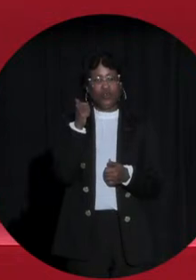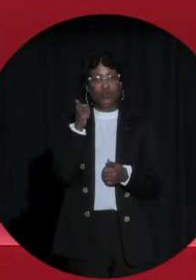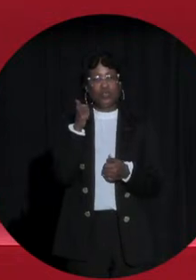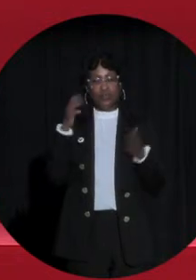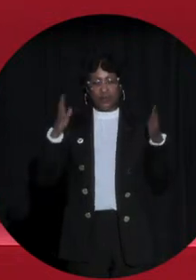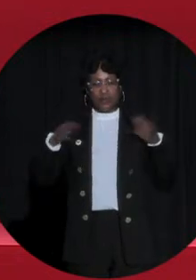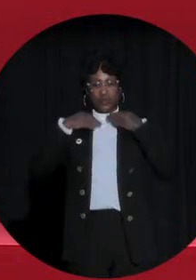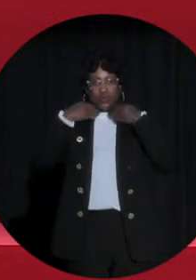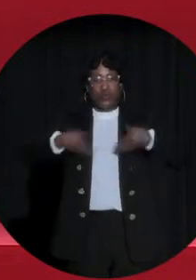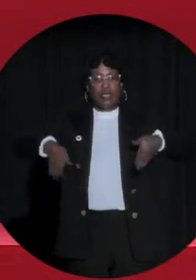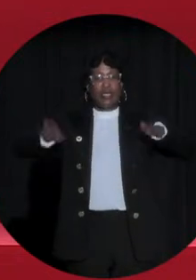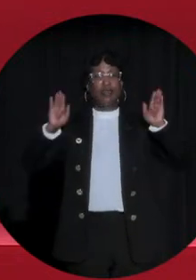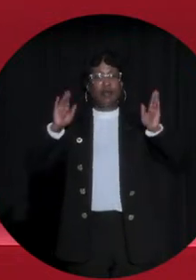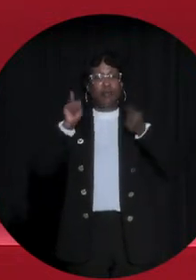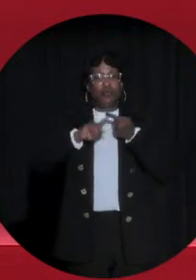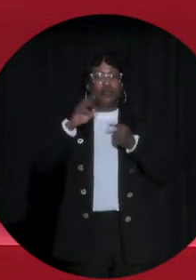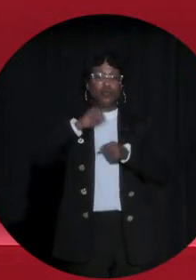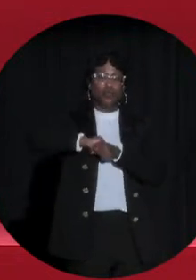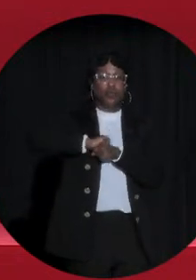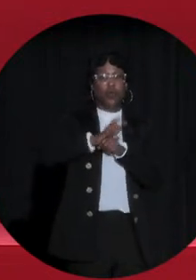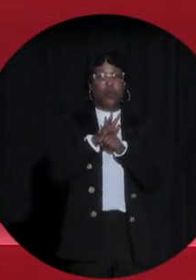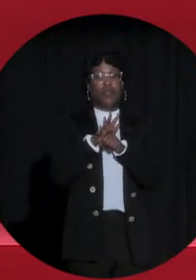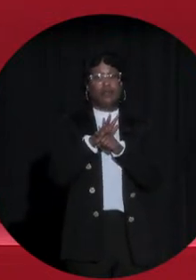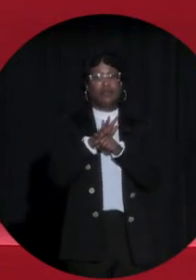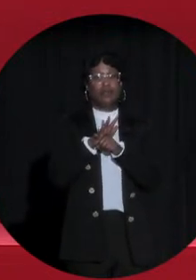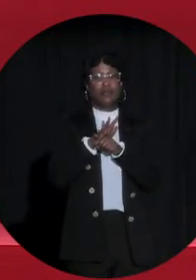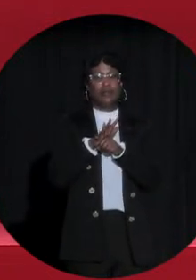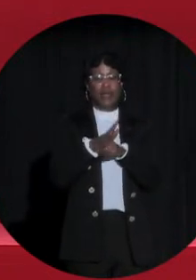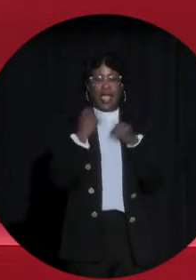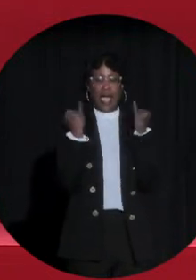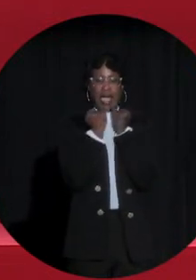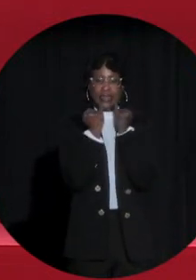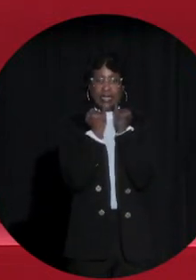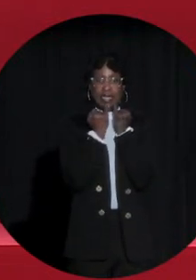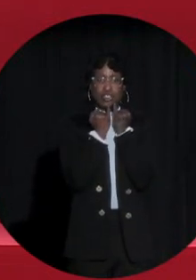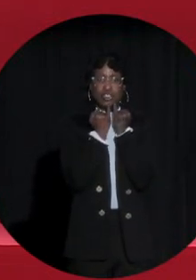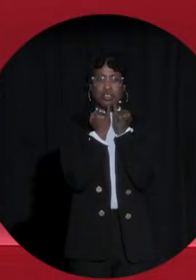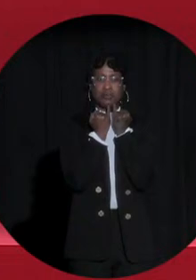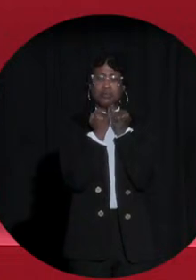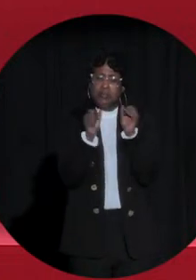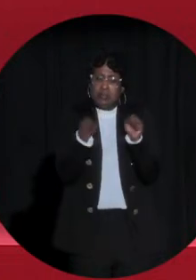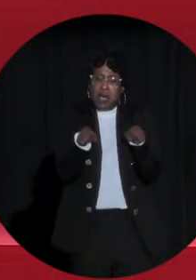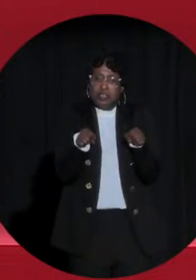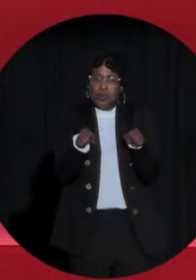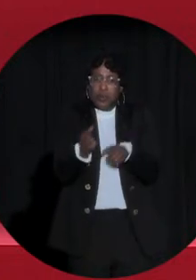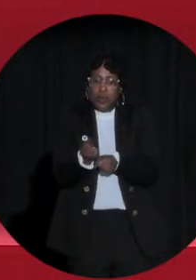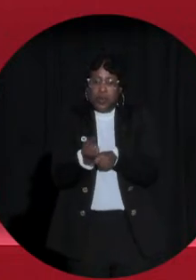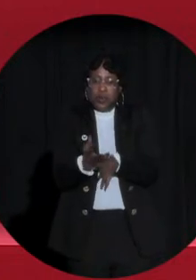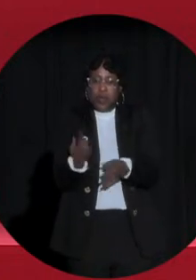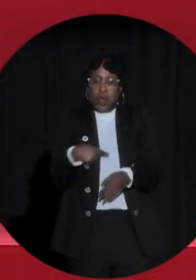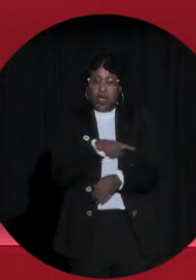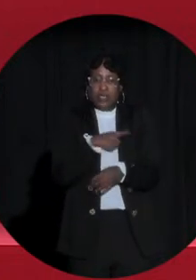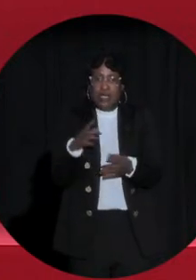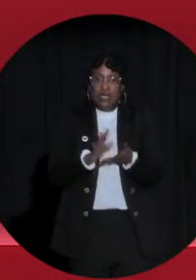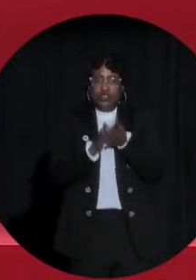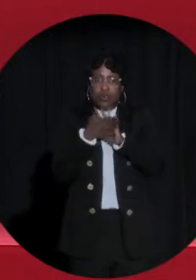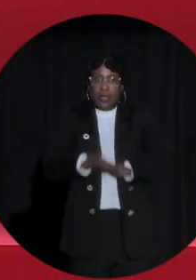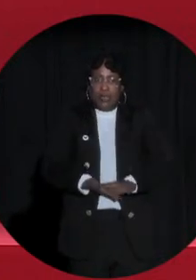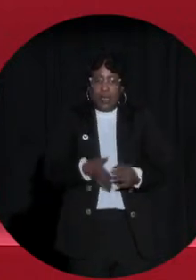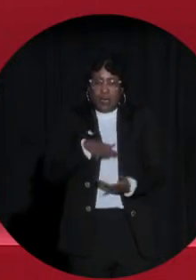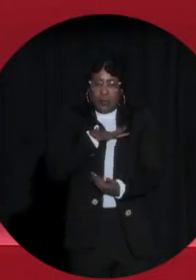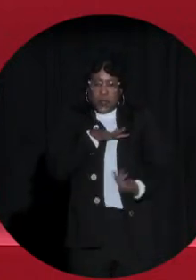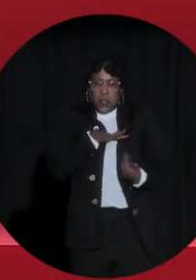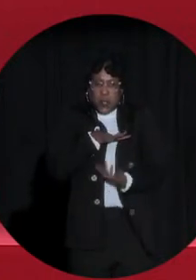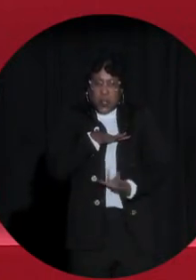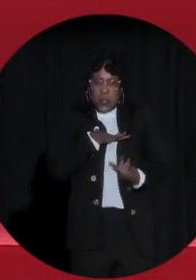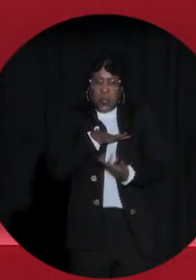a time where isolation could have pushed us to go our own way. But Prince Georgians, I'm so proud of the